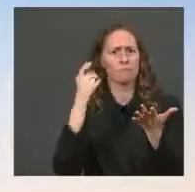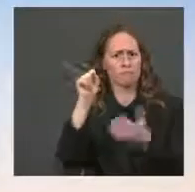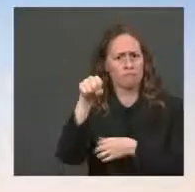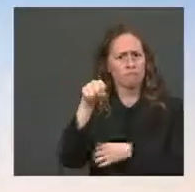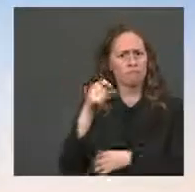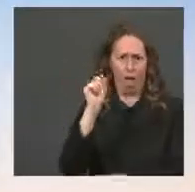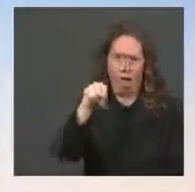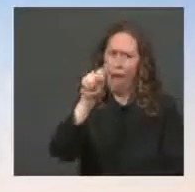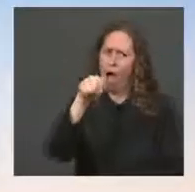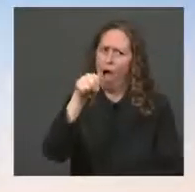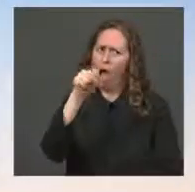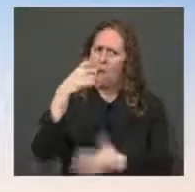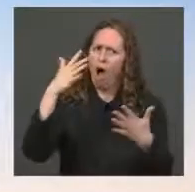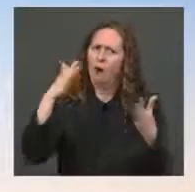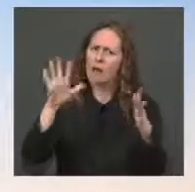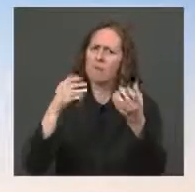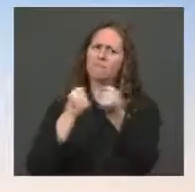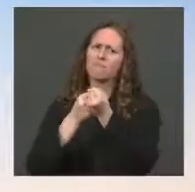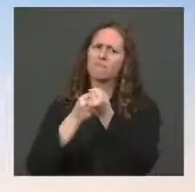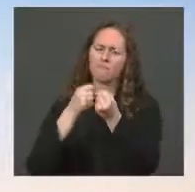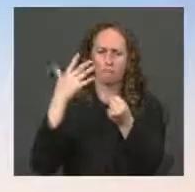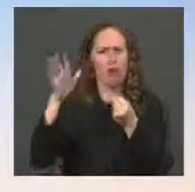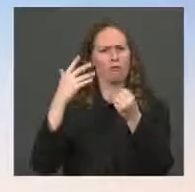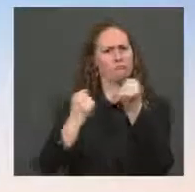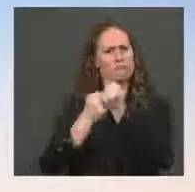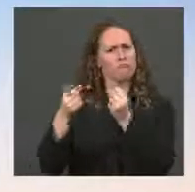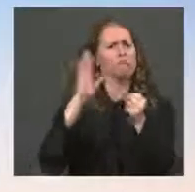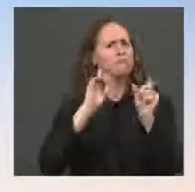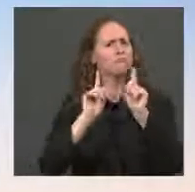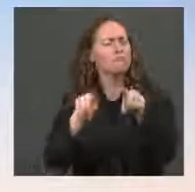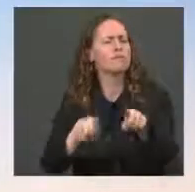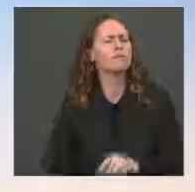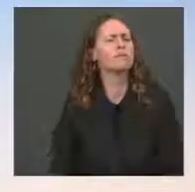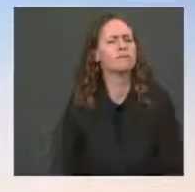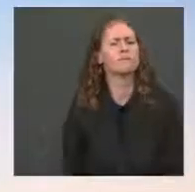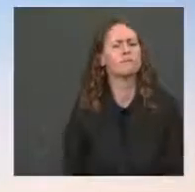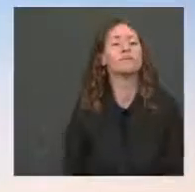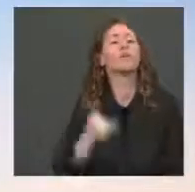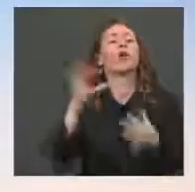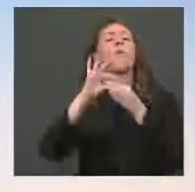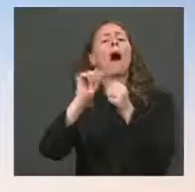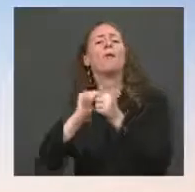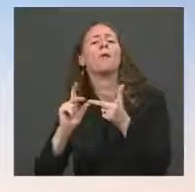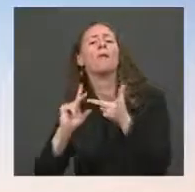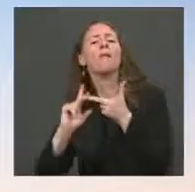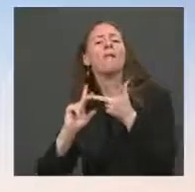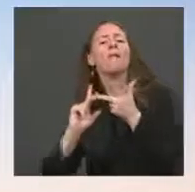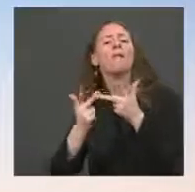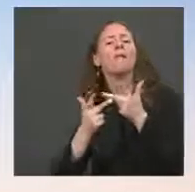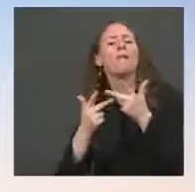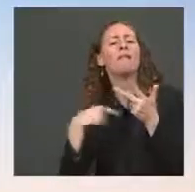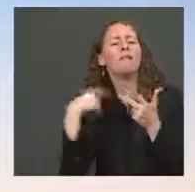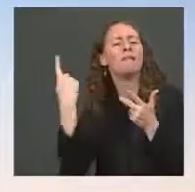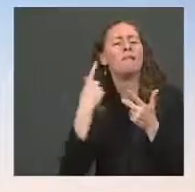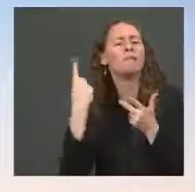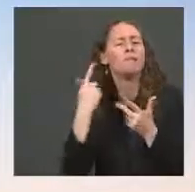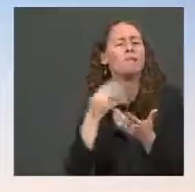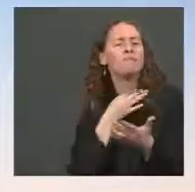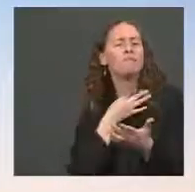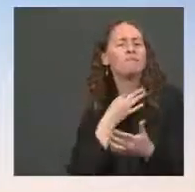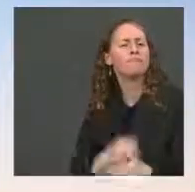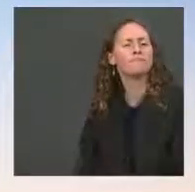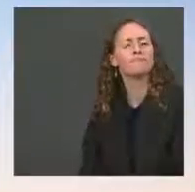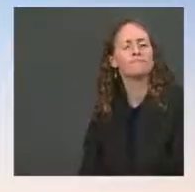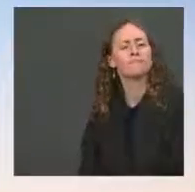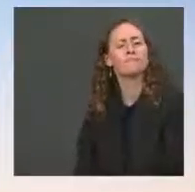already agreed to that. And then on COVID boosters, there's been so much reporting about the FDA and the CDC